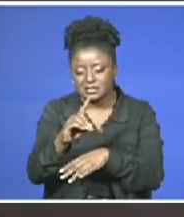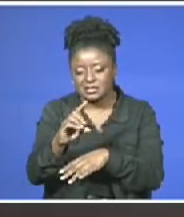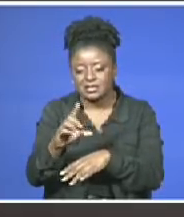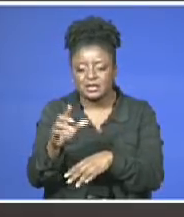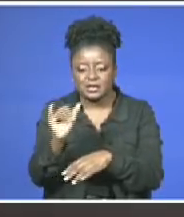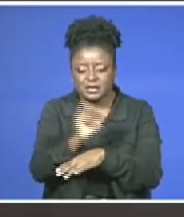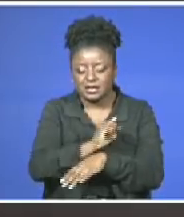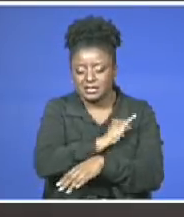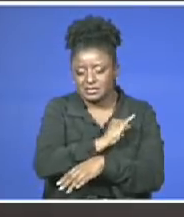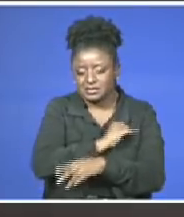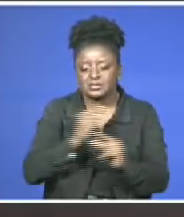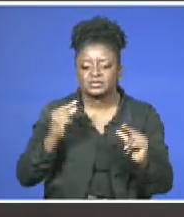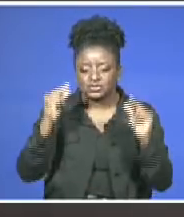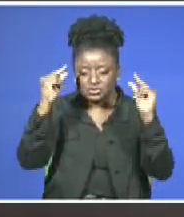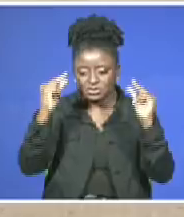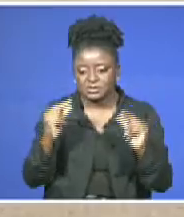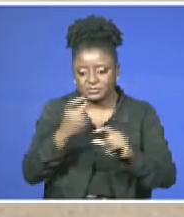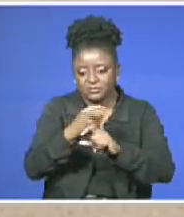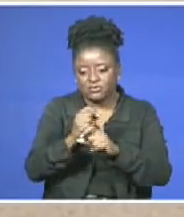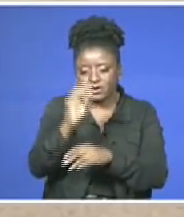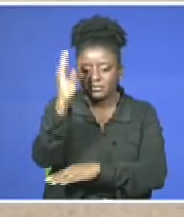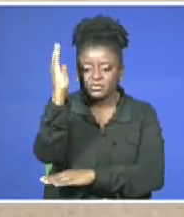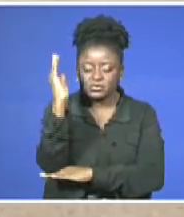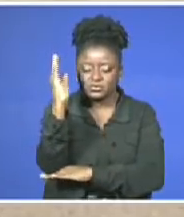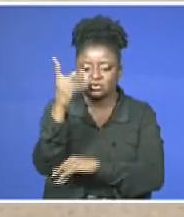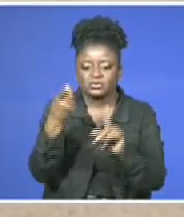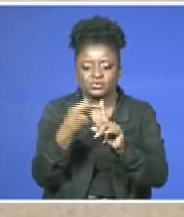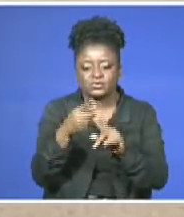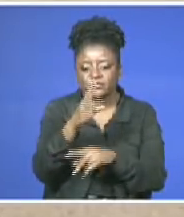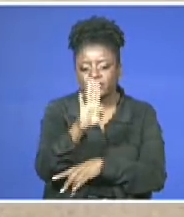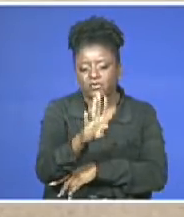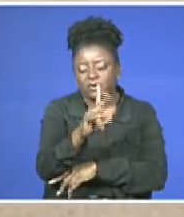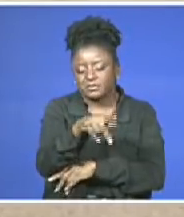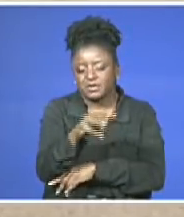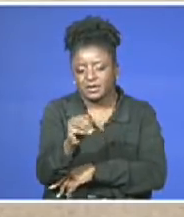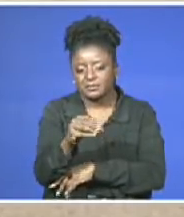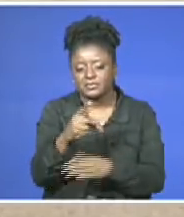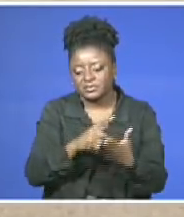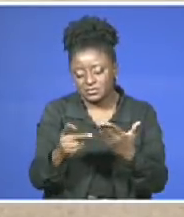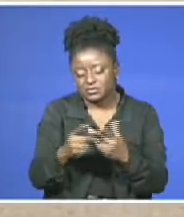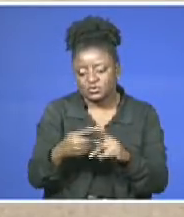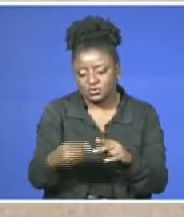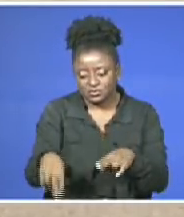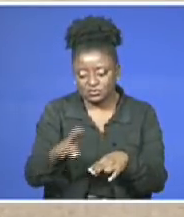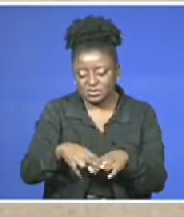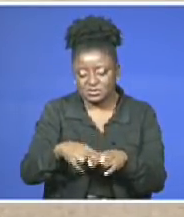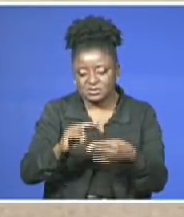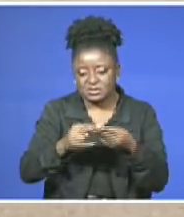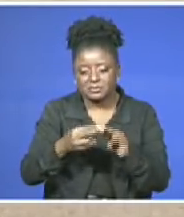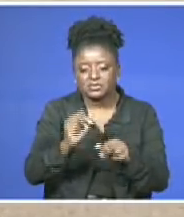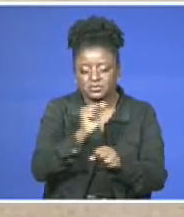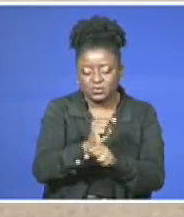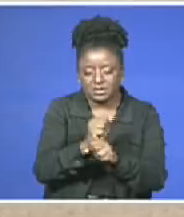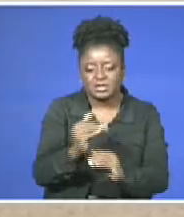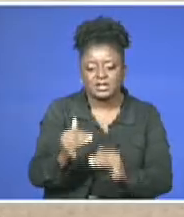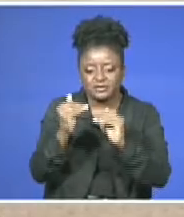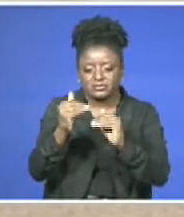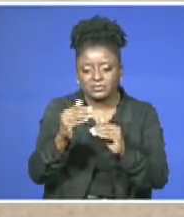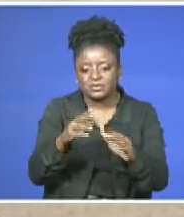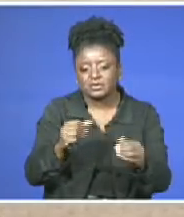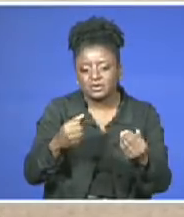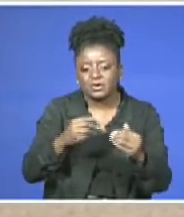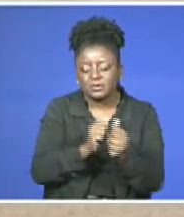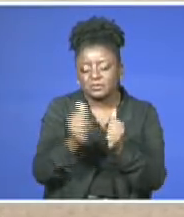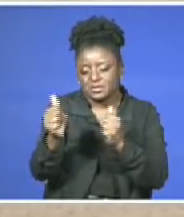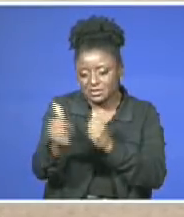noon to 4 p.m. The initiatives to increase the country's employment level will transcend New Providence, with